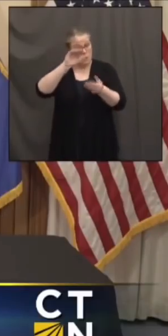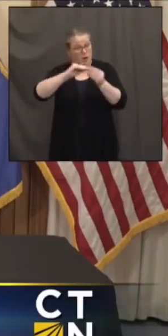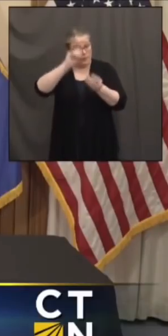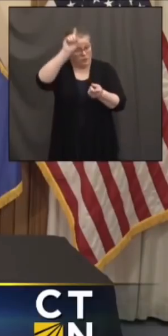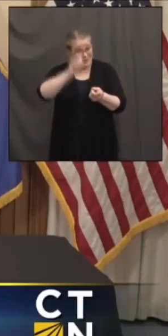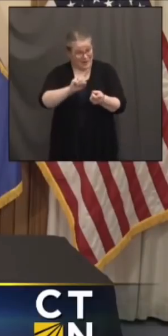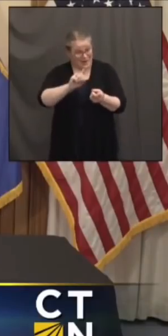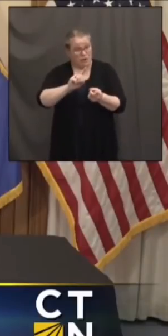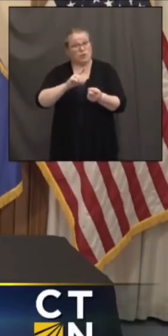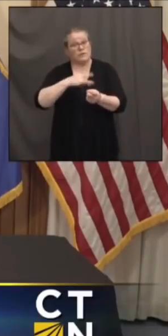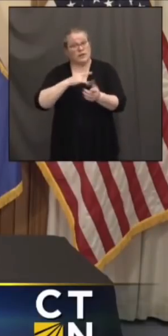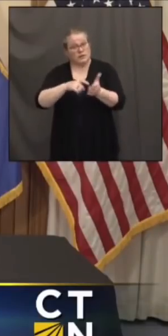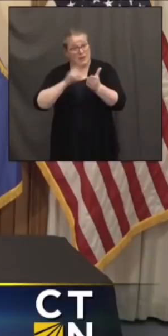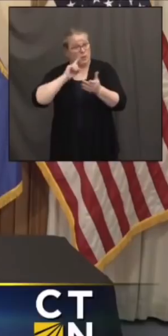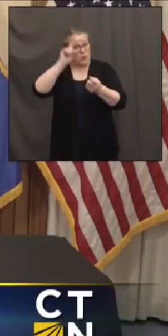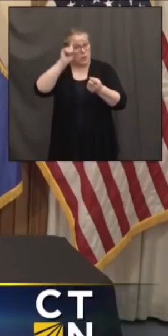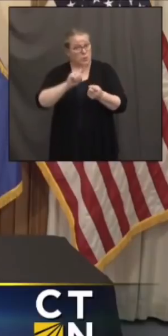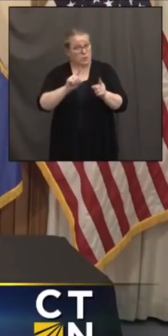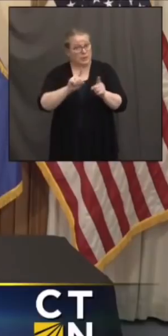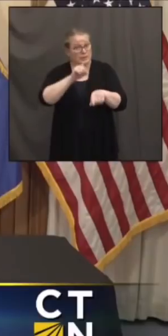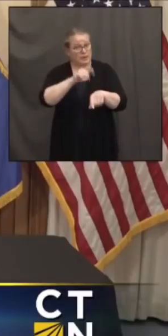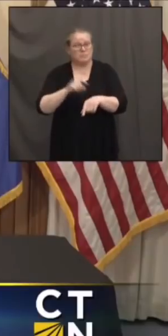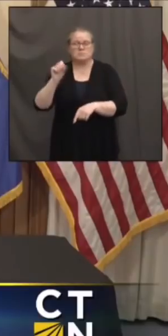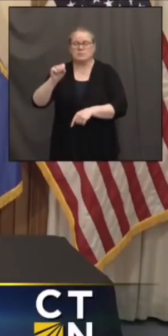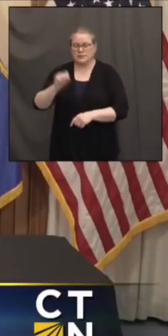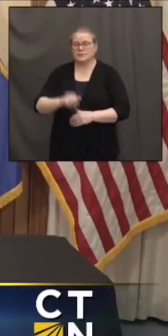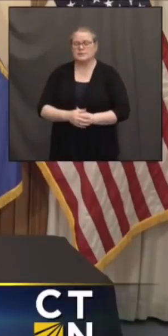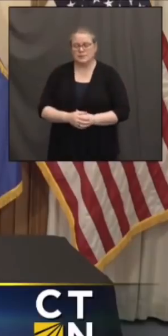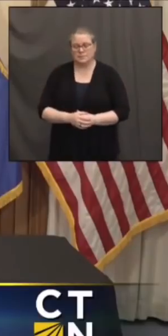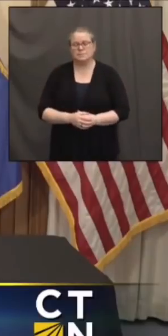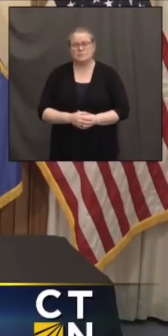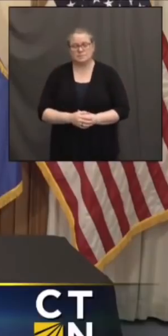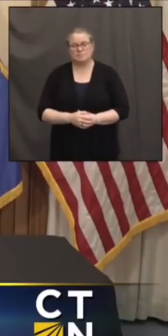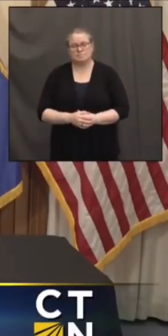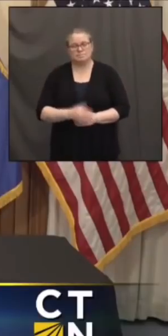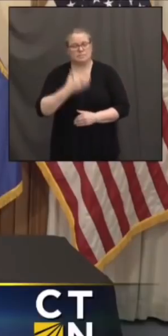exactly. Thanks.